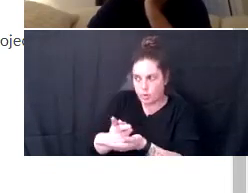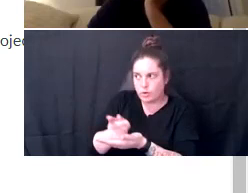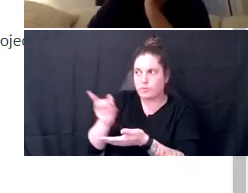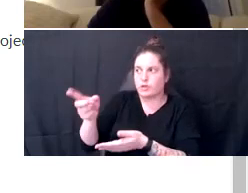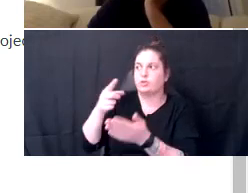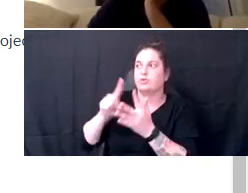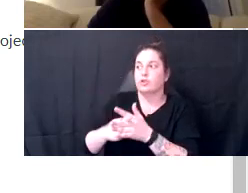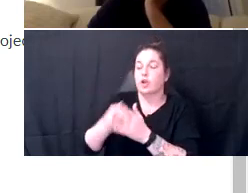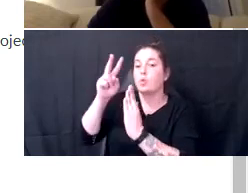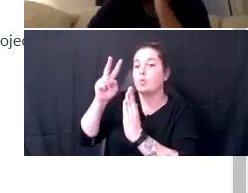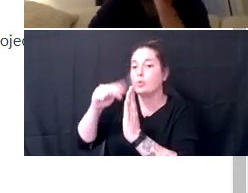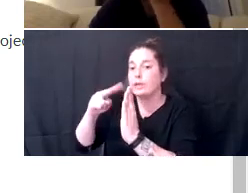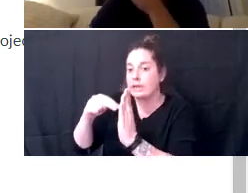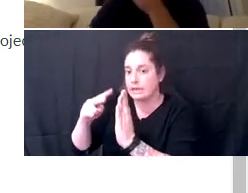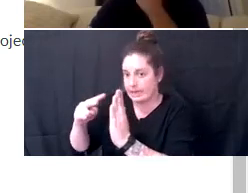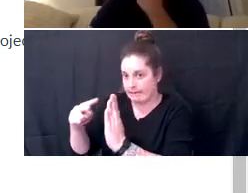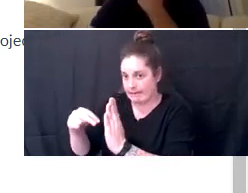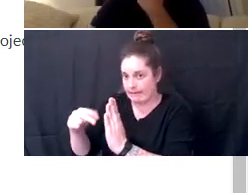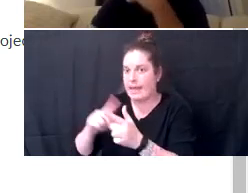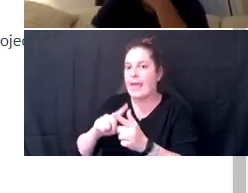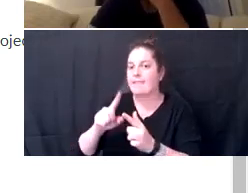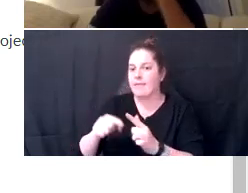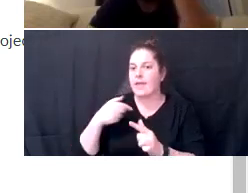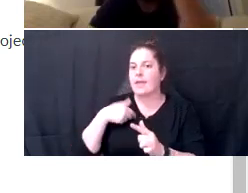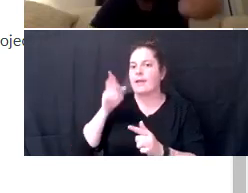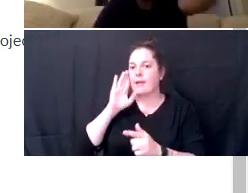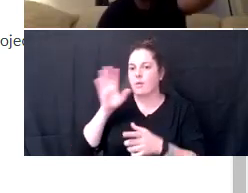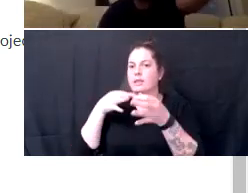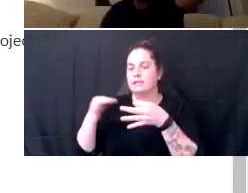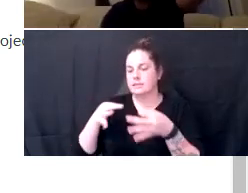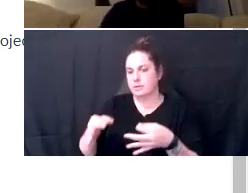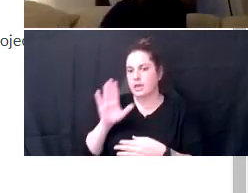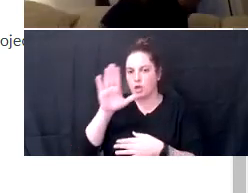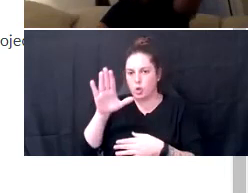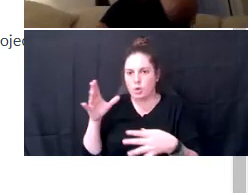talk about what format your summary has to be in and all of that, right?